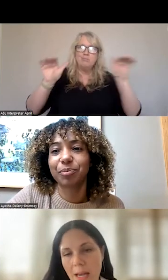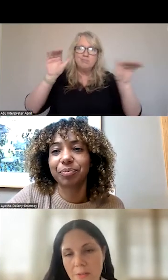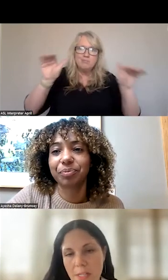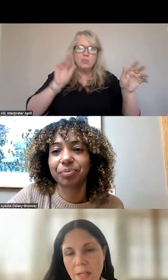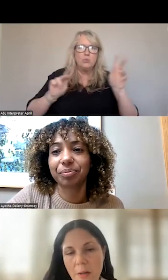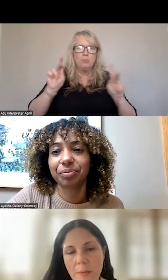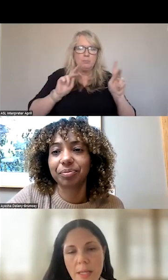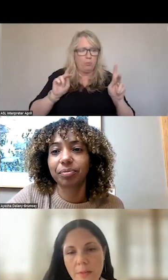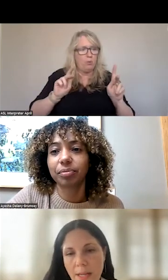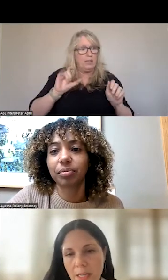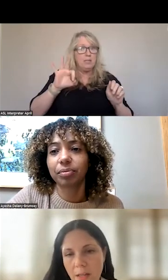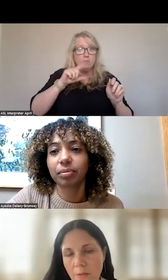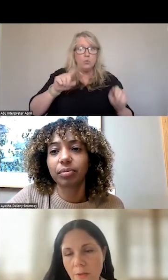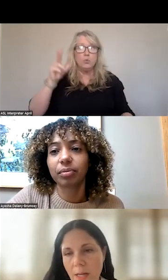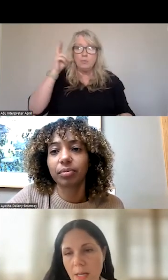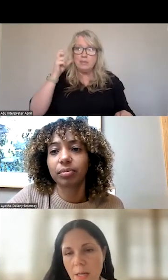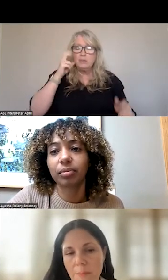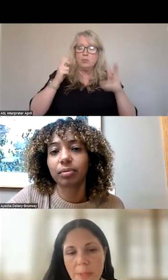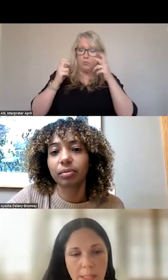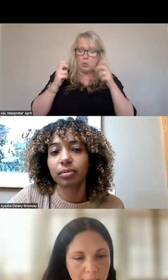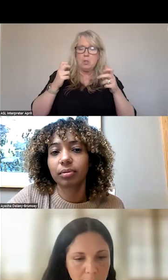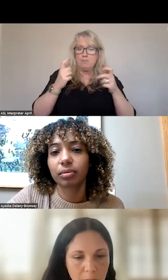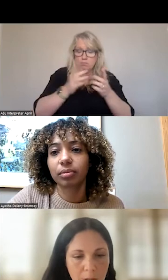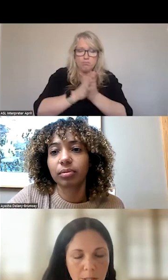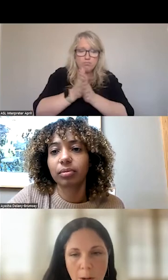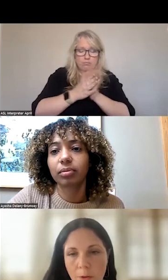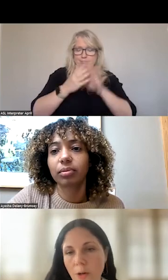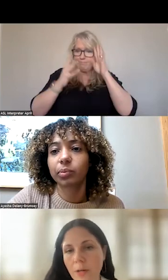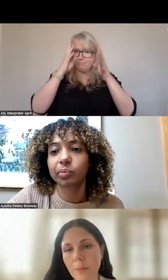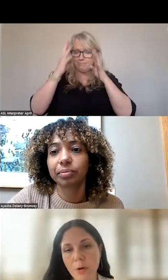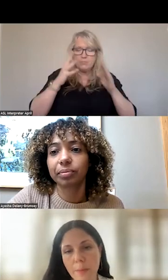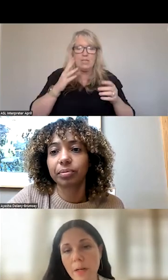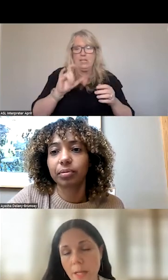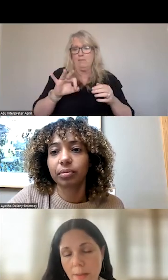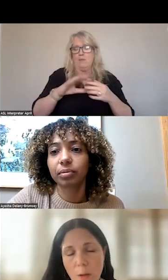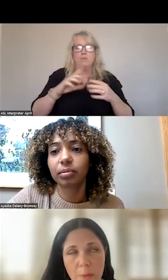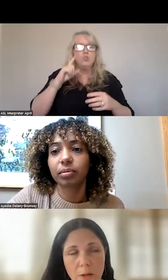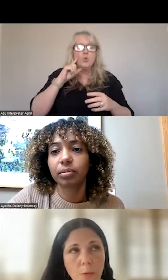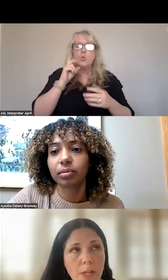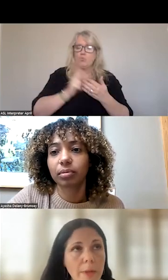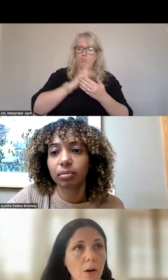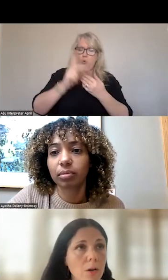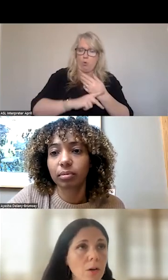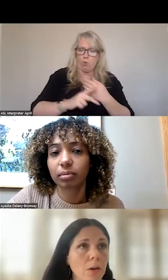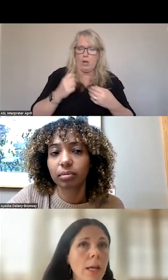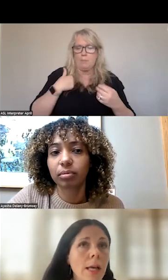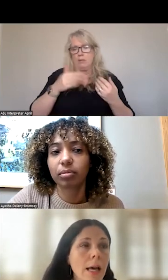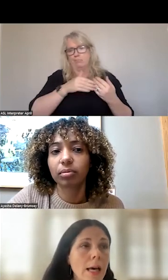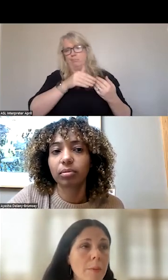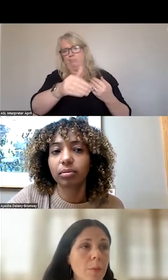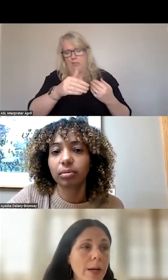you have some innovative billing, if you're, you know, I've heard of a program and that will be in a forthcoming